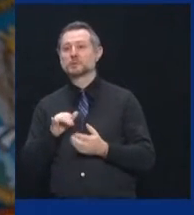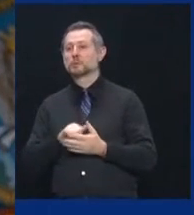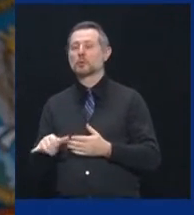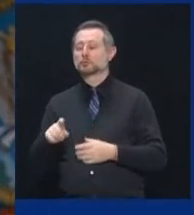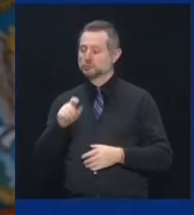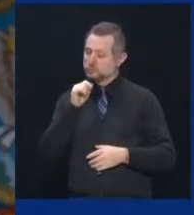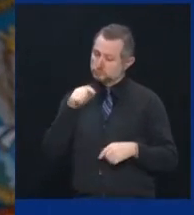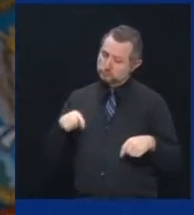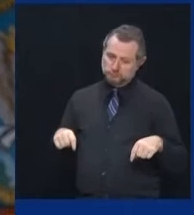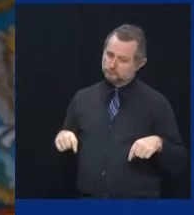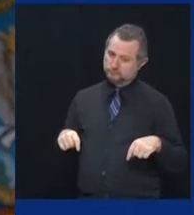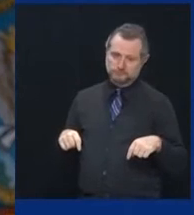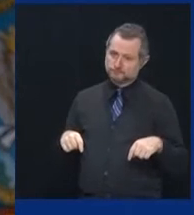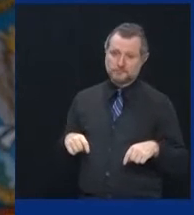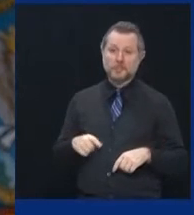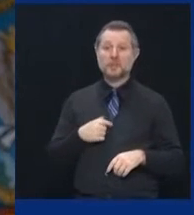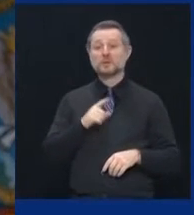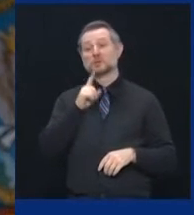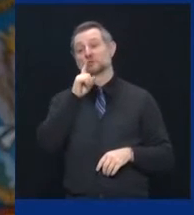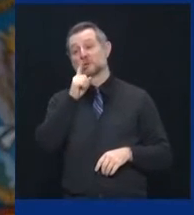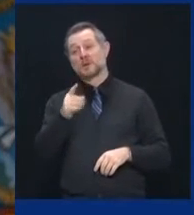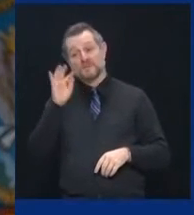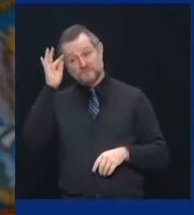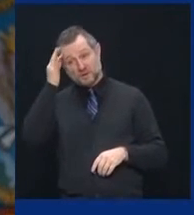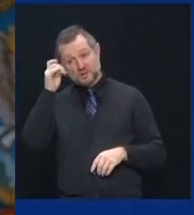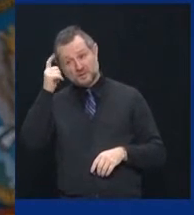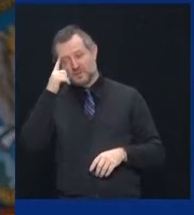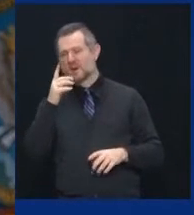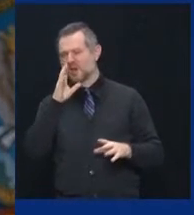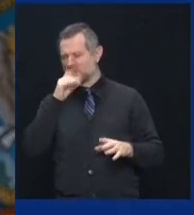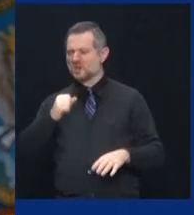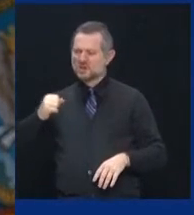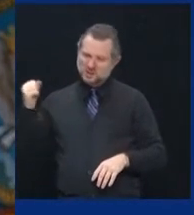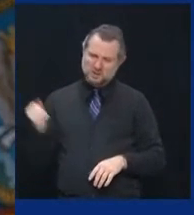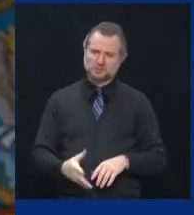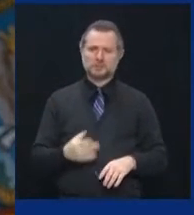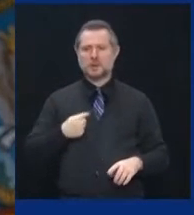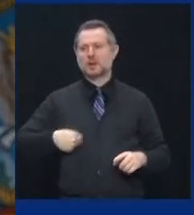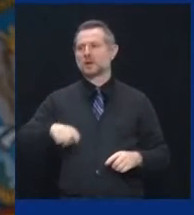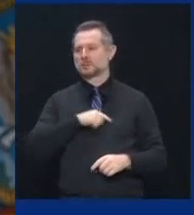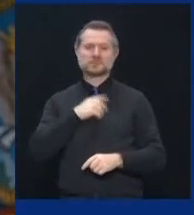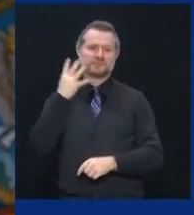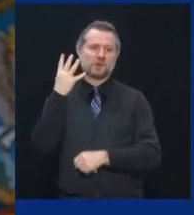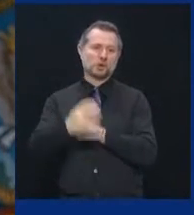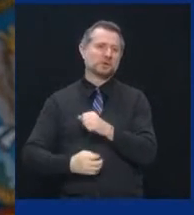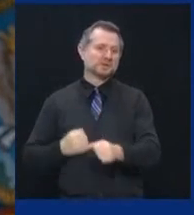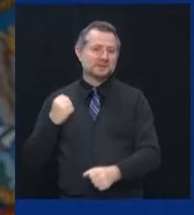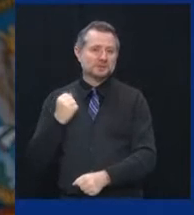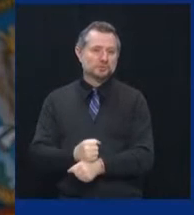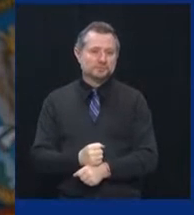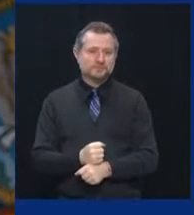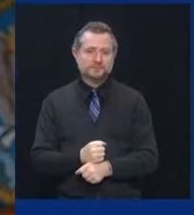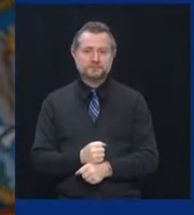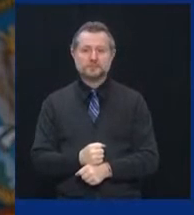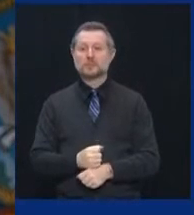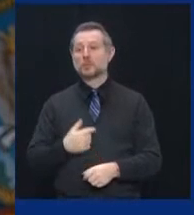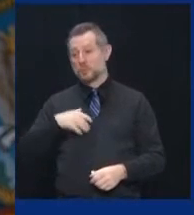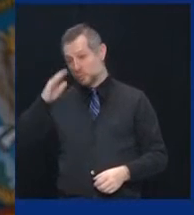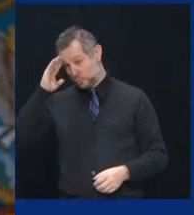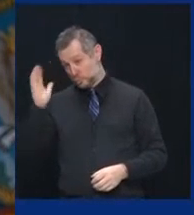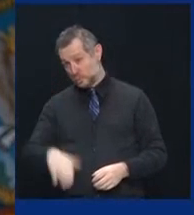Washington has savaged us for 4 years. No state in the nation pays more